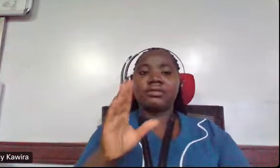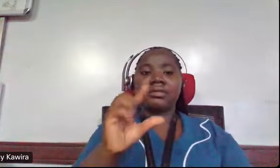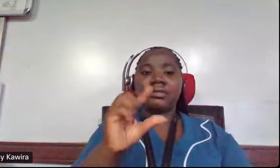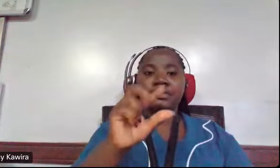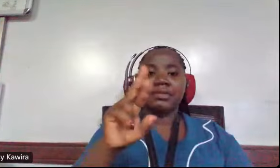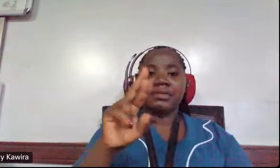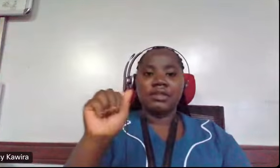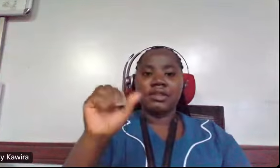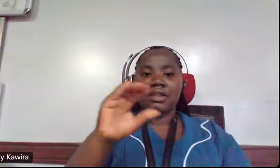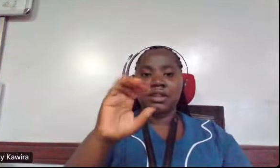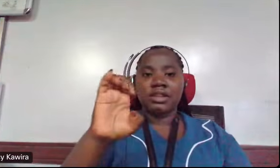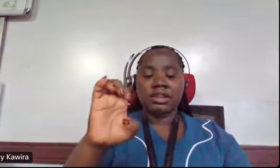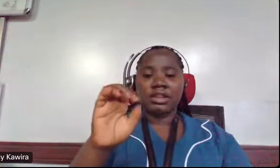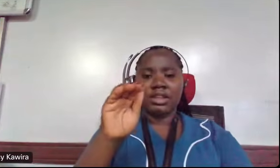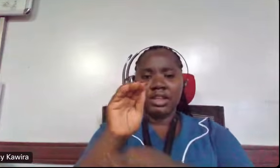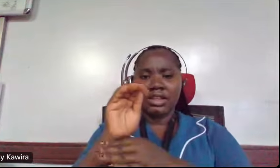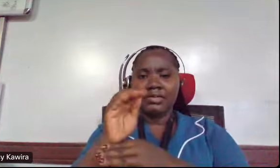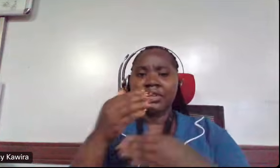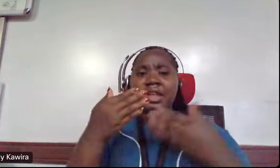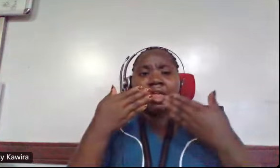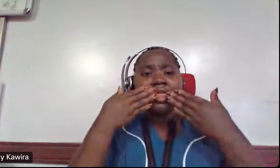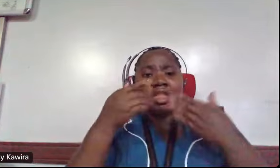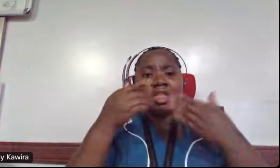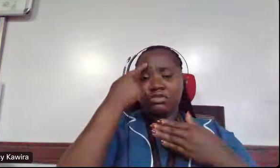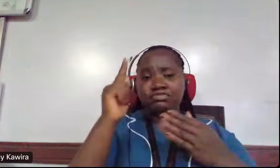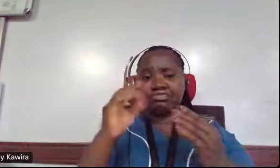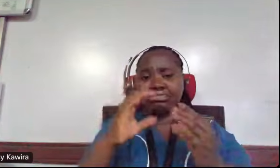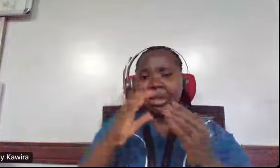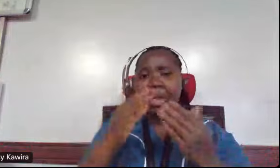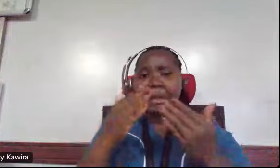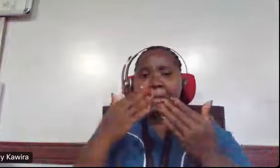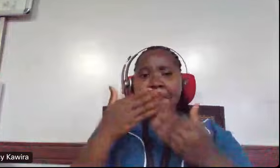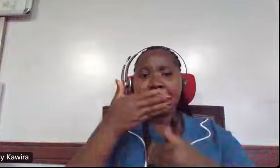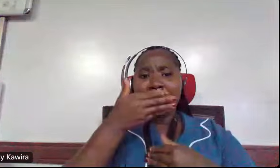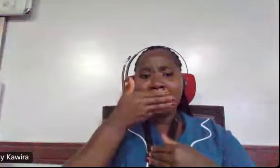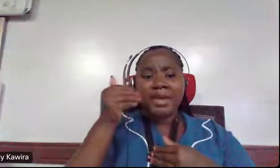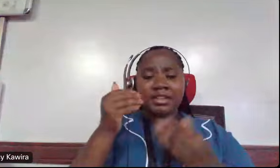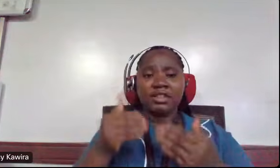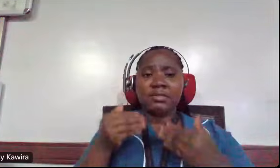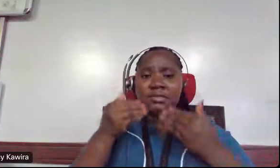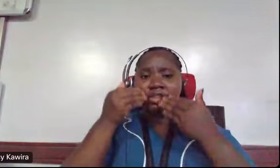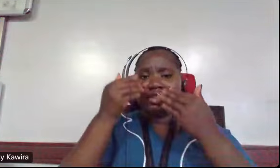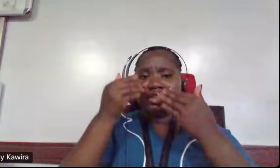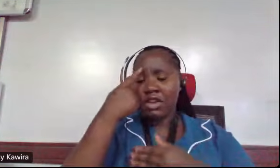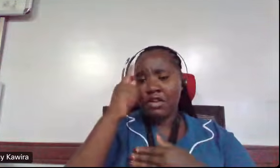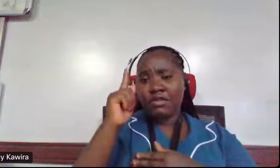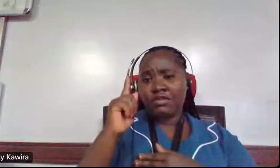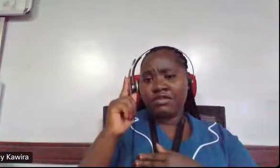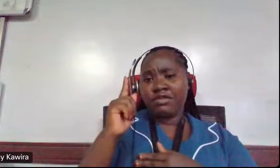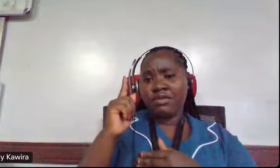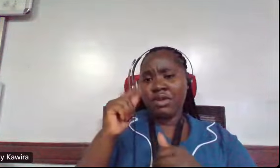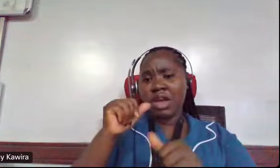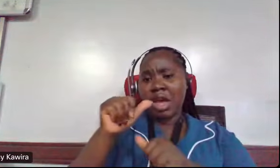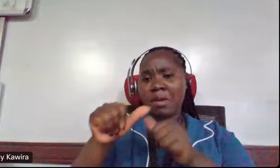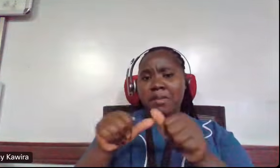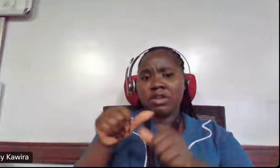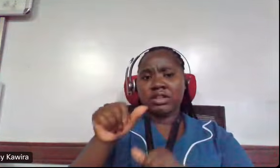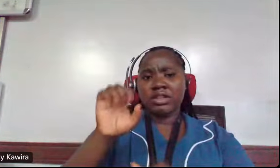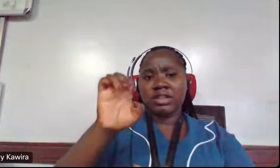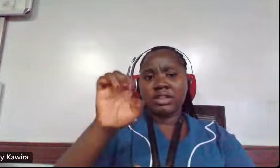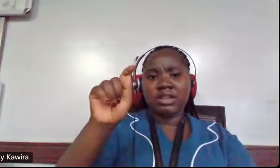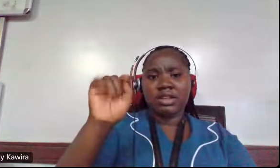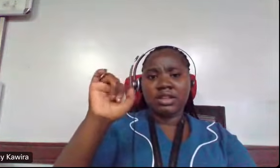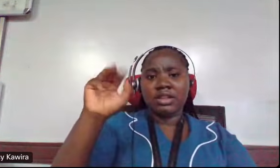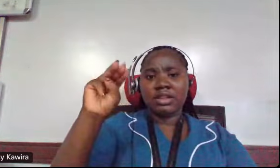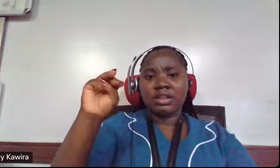Grace says, thank you for the great presentation. Does that accounting for non-items expenses support